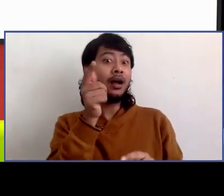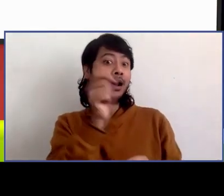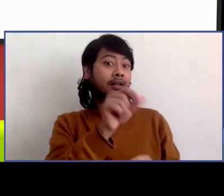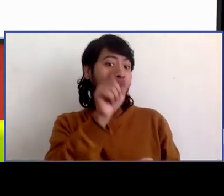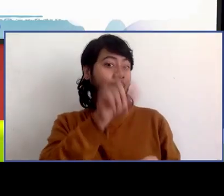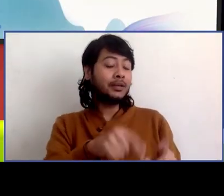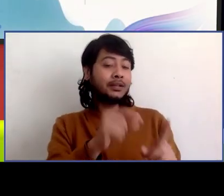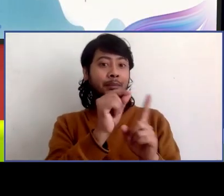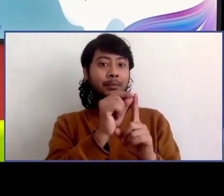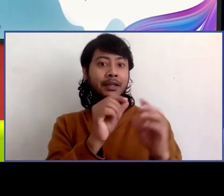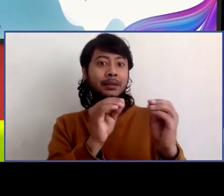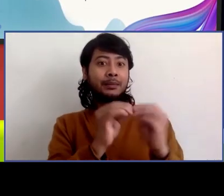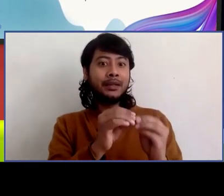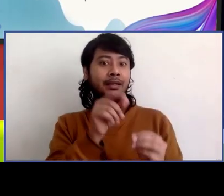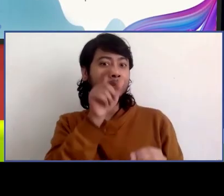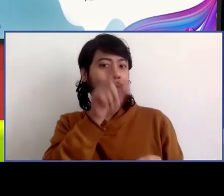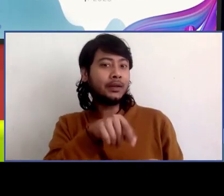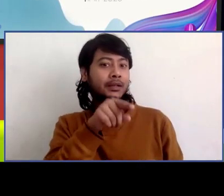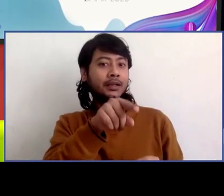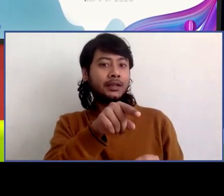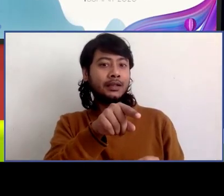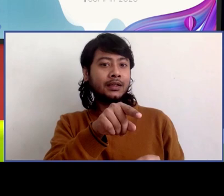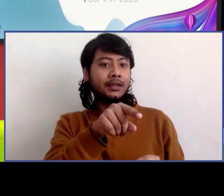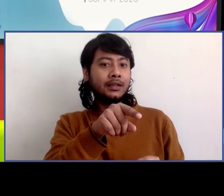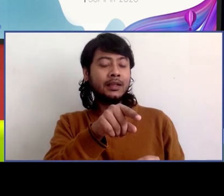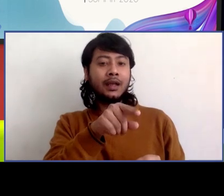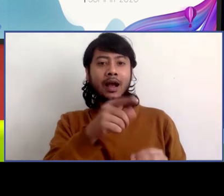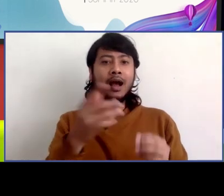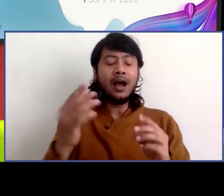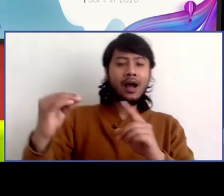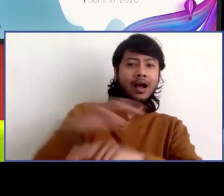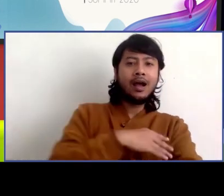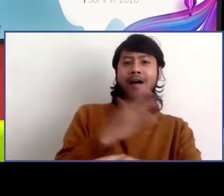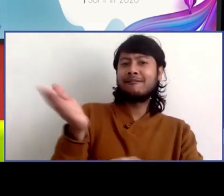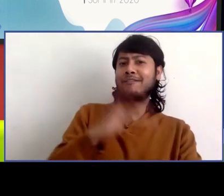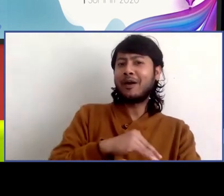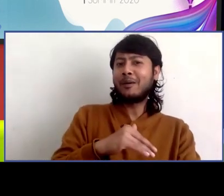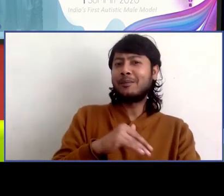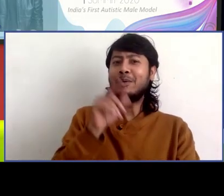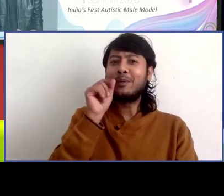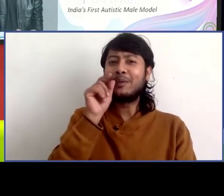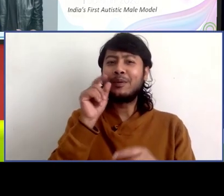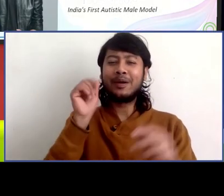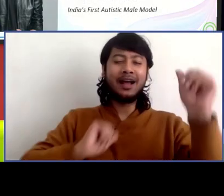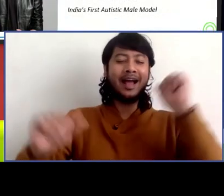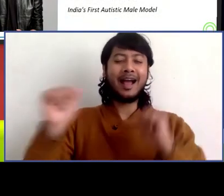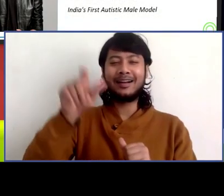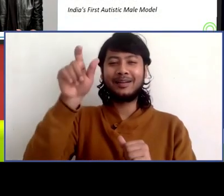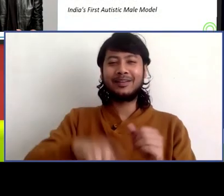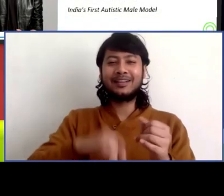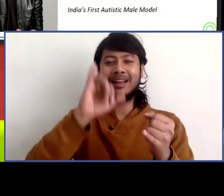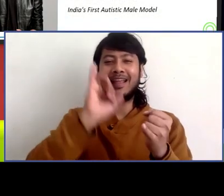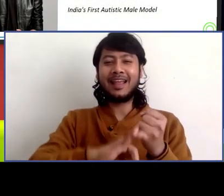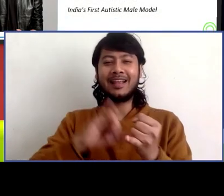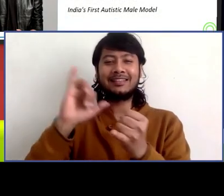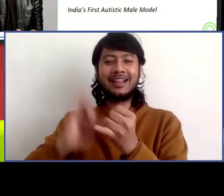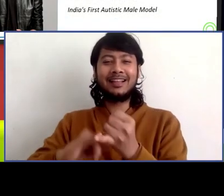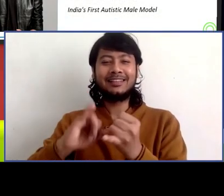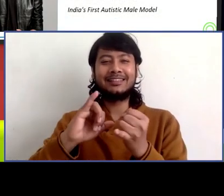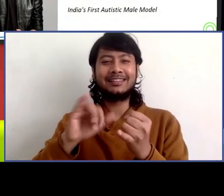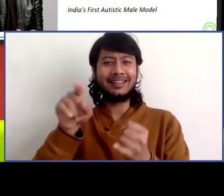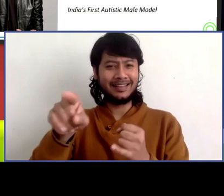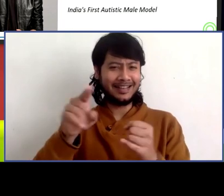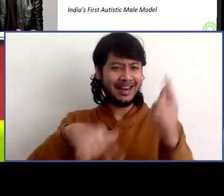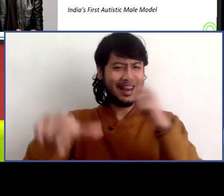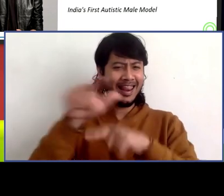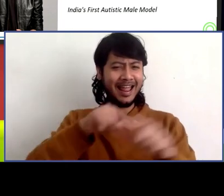this supermodel with autism. Sonu Sood, known for his movies across various languages, Tamil, Telugu,